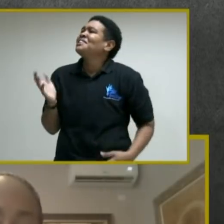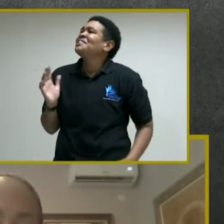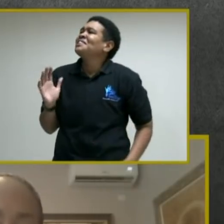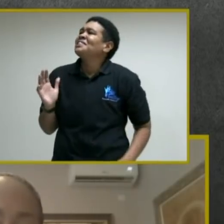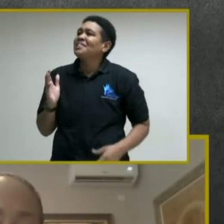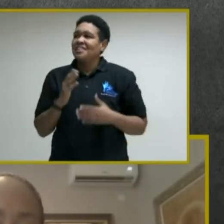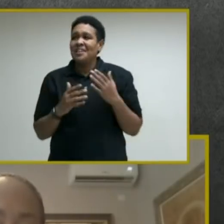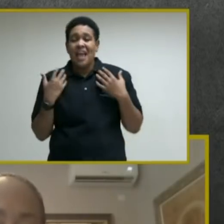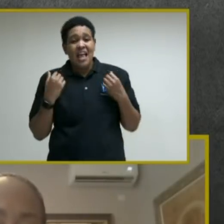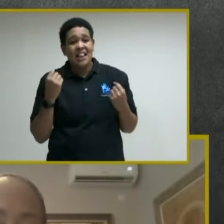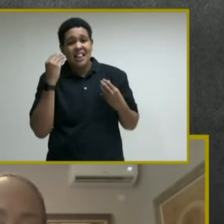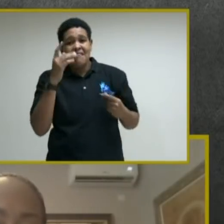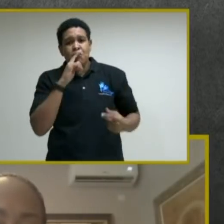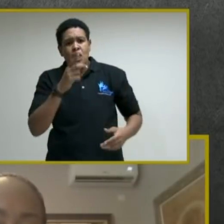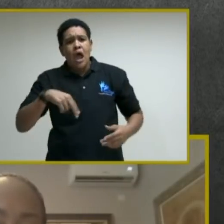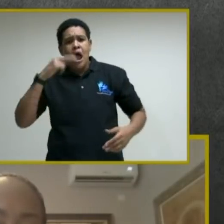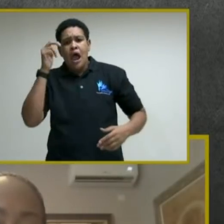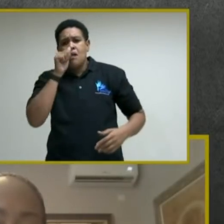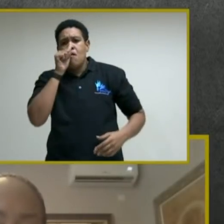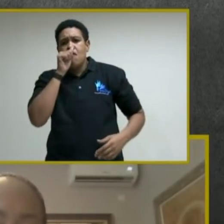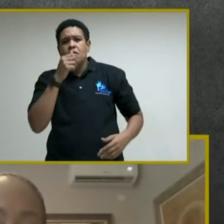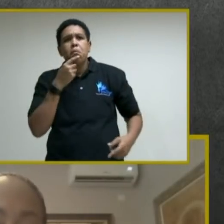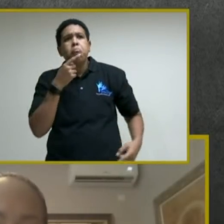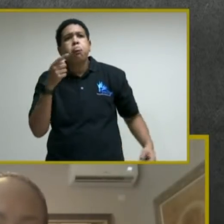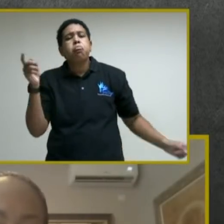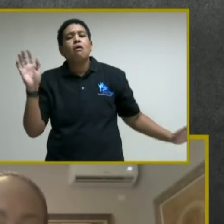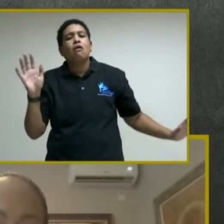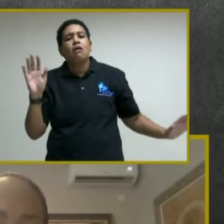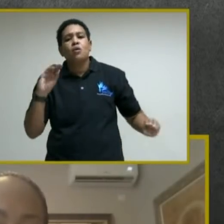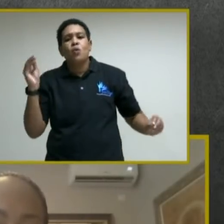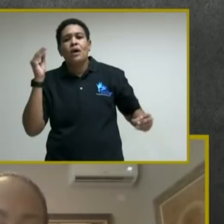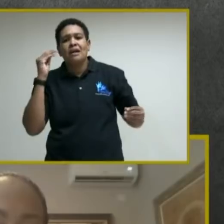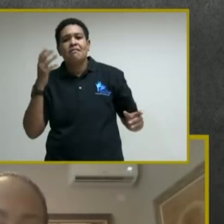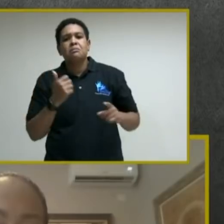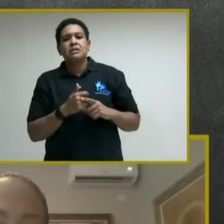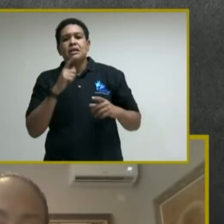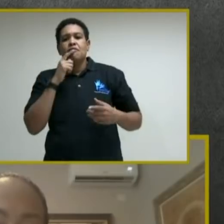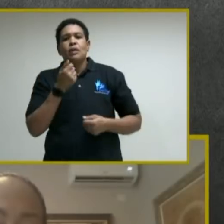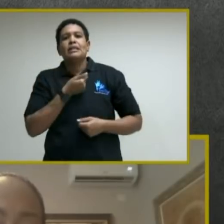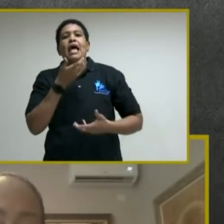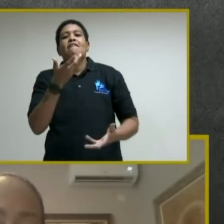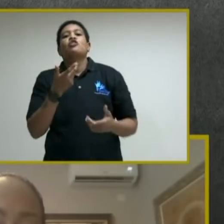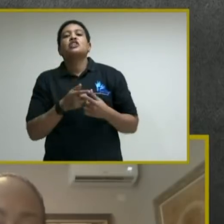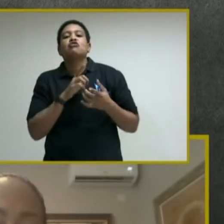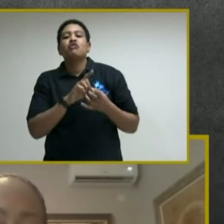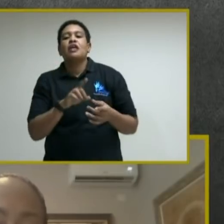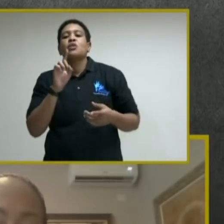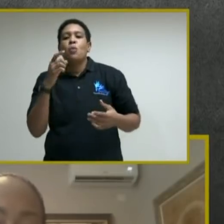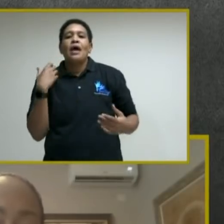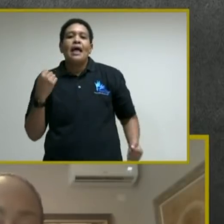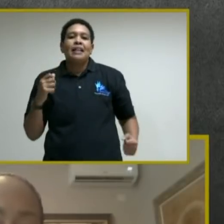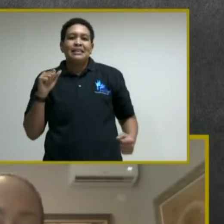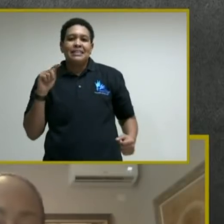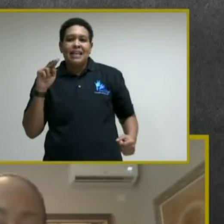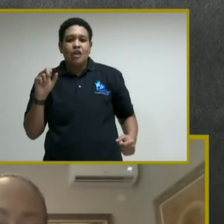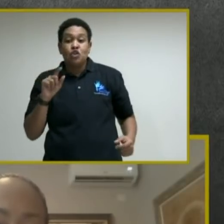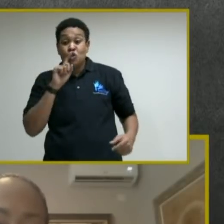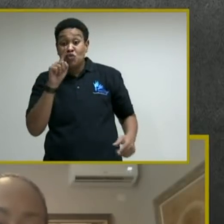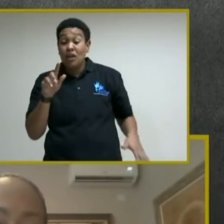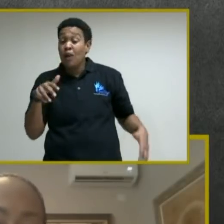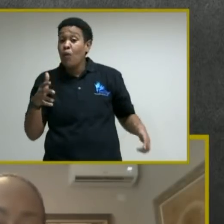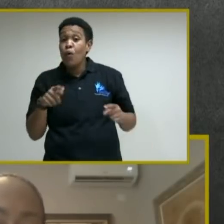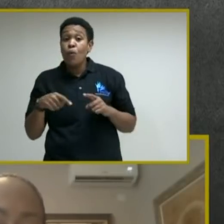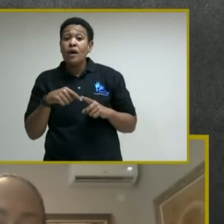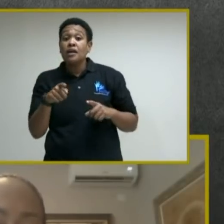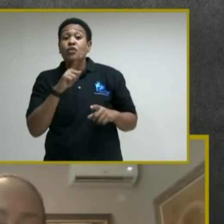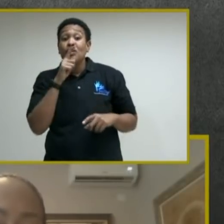highly confidential information. There's no information that will be divulged as it relates to one's health status. It really is when you are